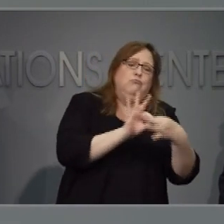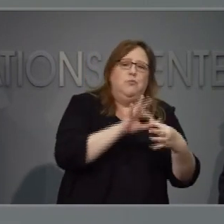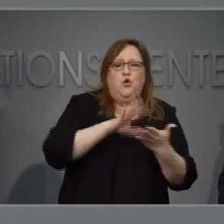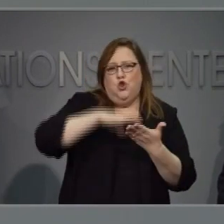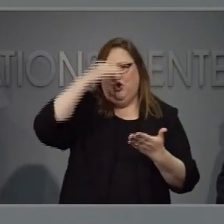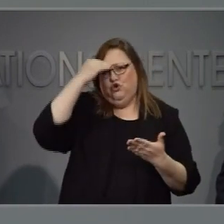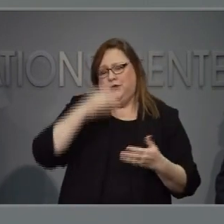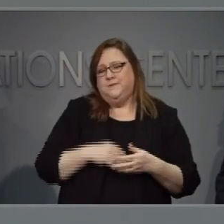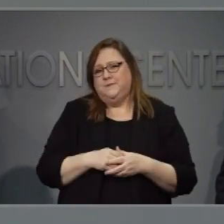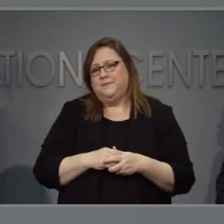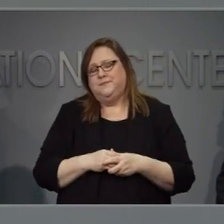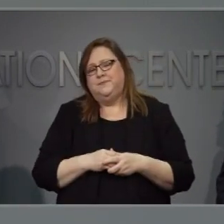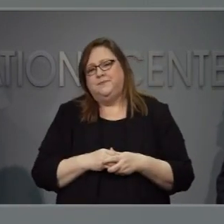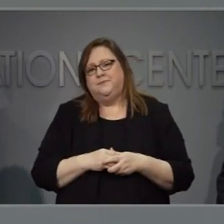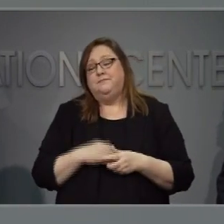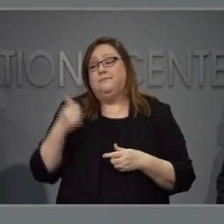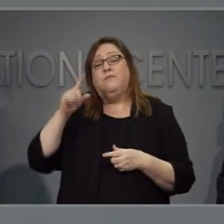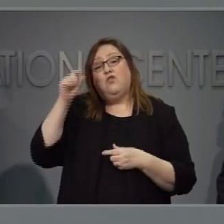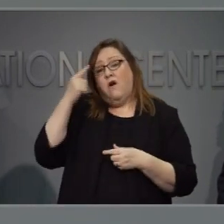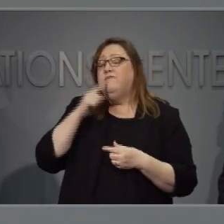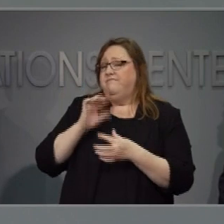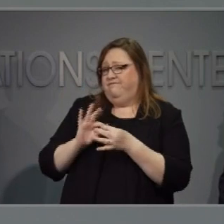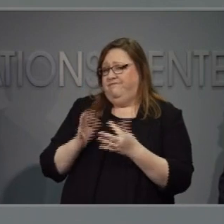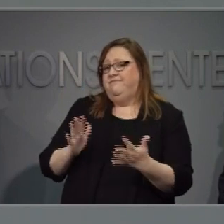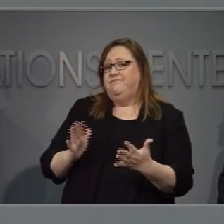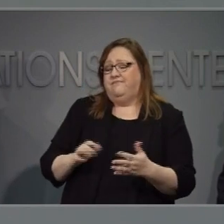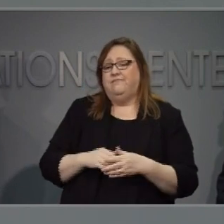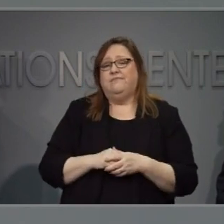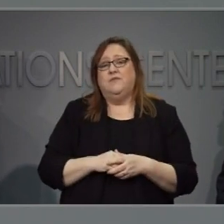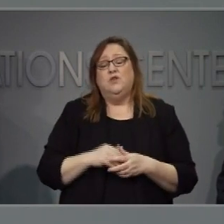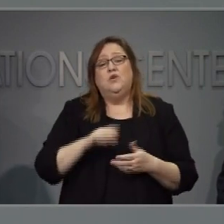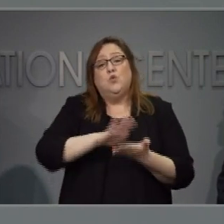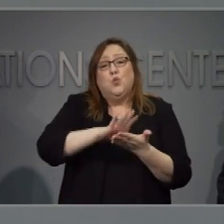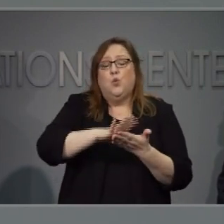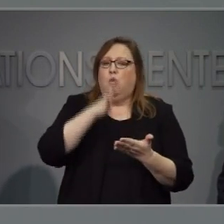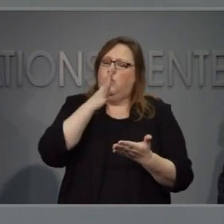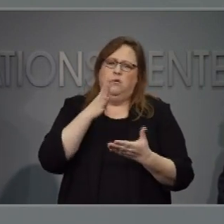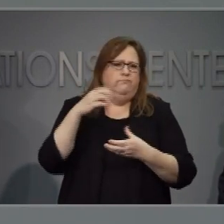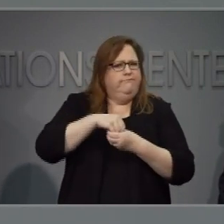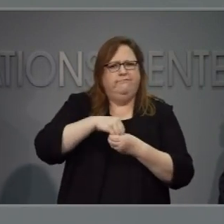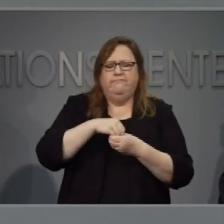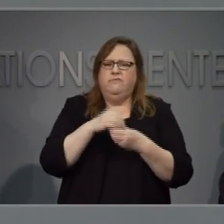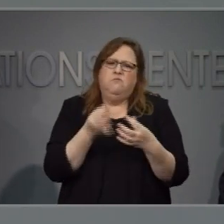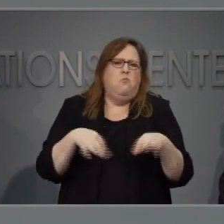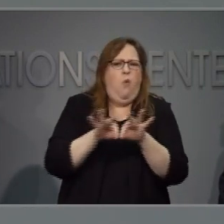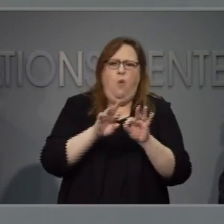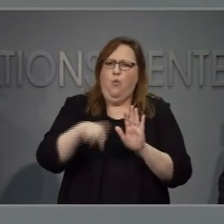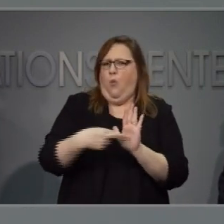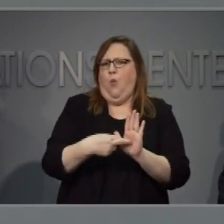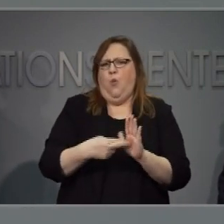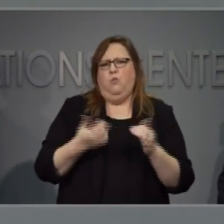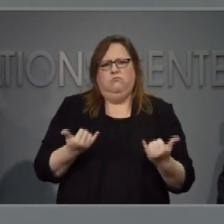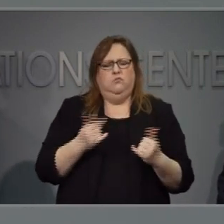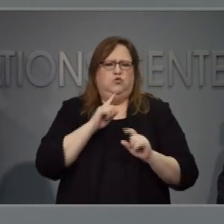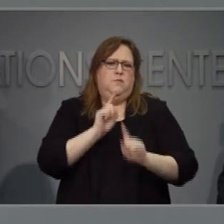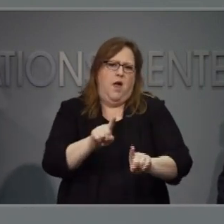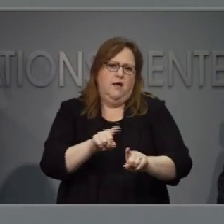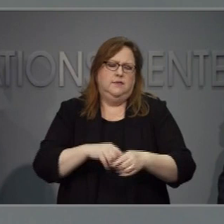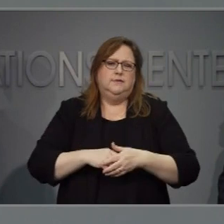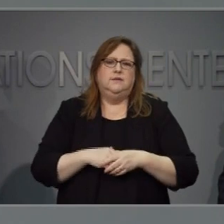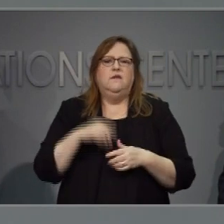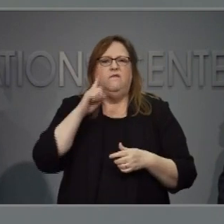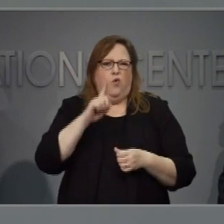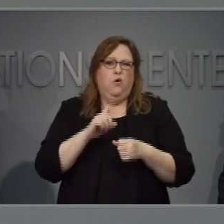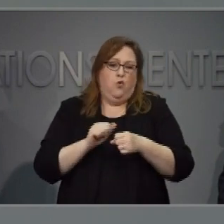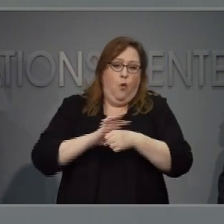schools will continue to play a critical role in response to this public health emergency. While school buildings will continue to be